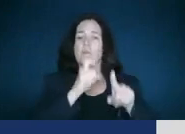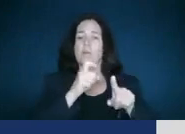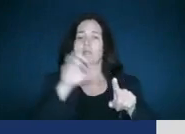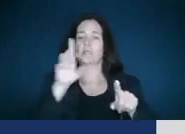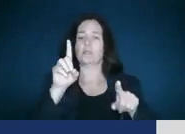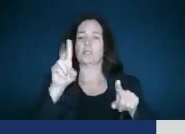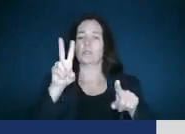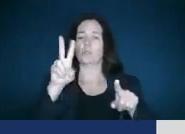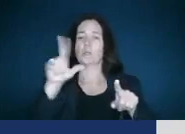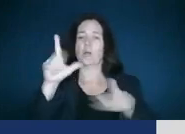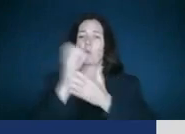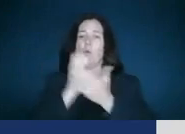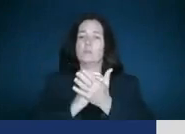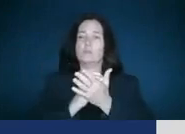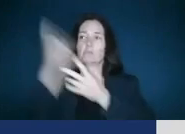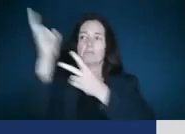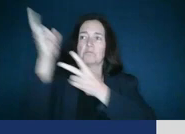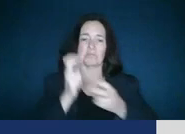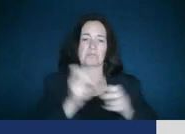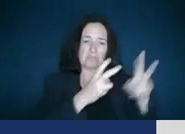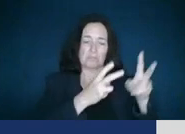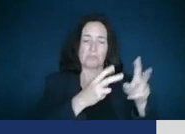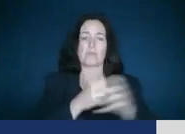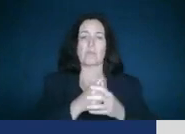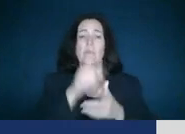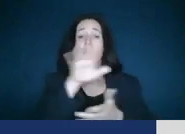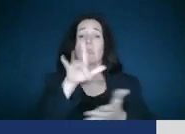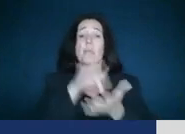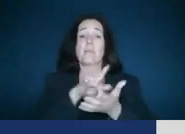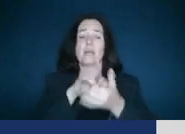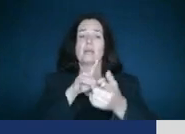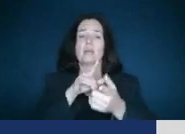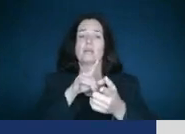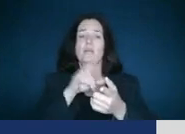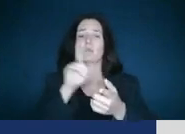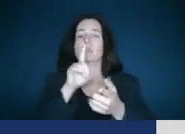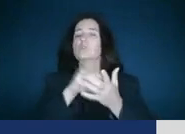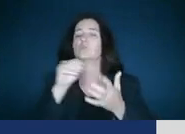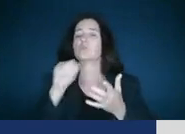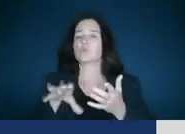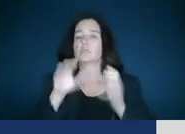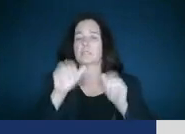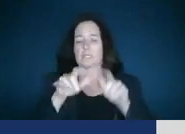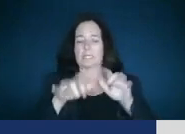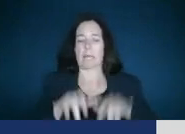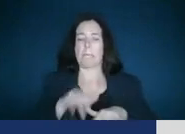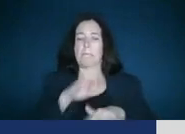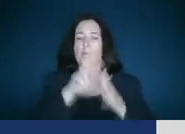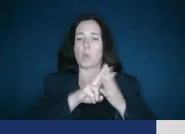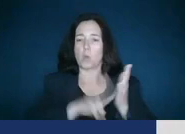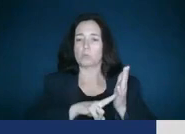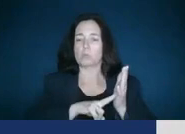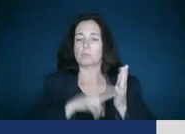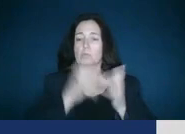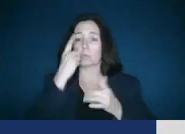D2L course pages. The middle section is a section where students can type their notes while in